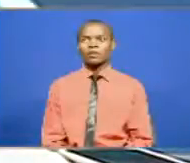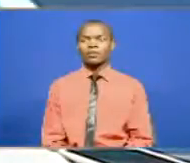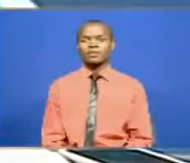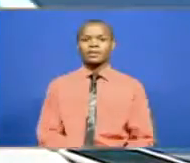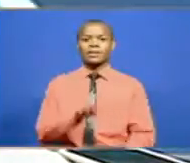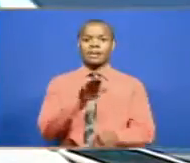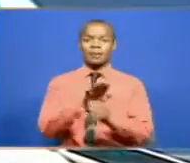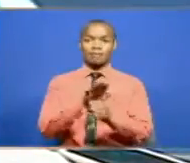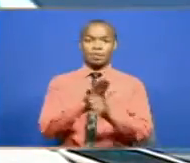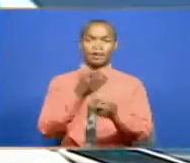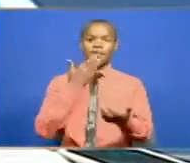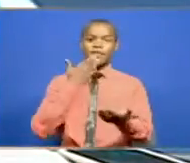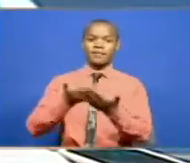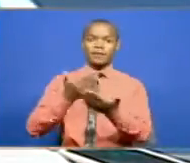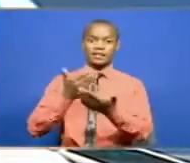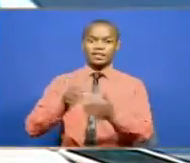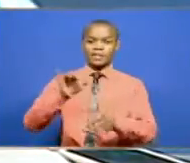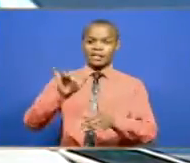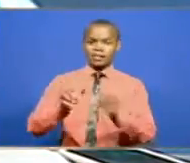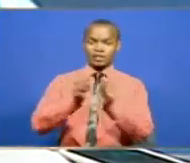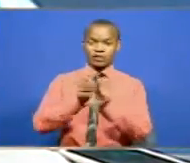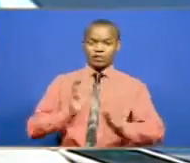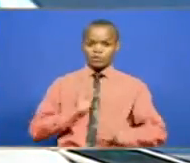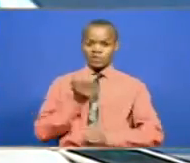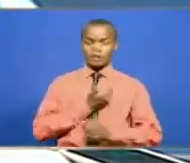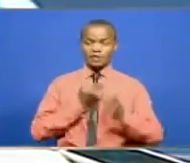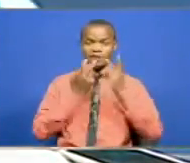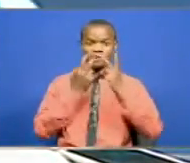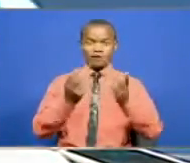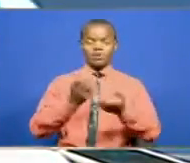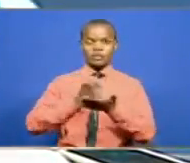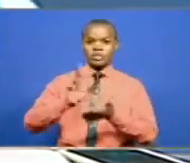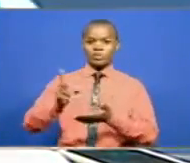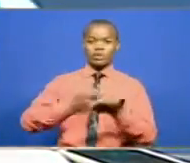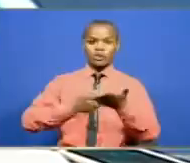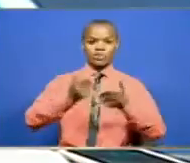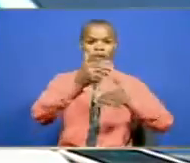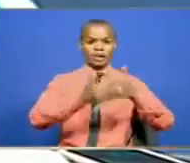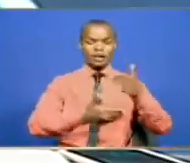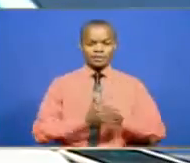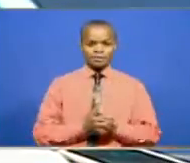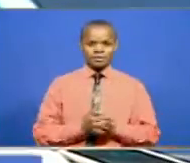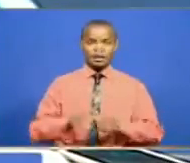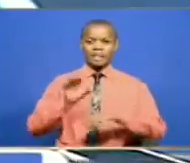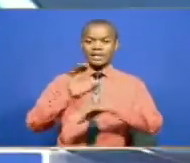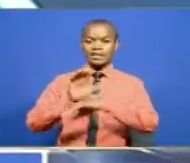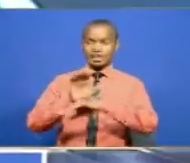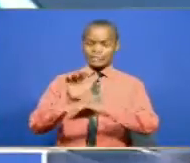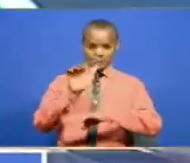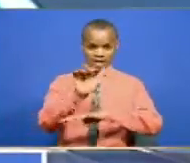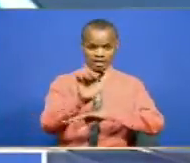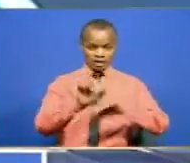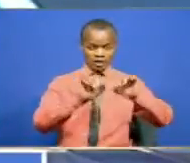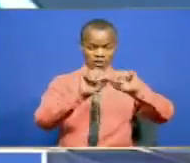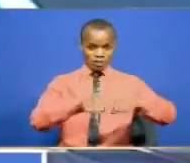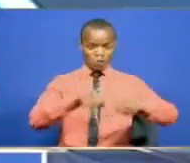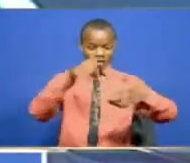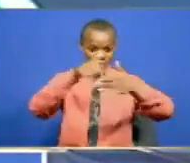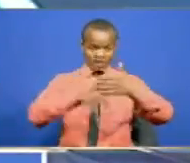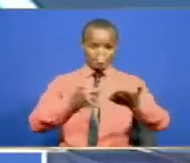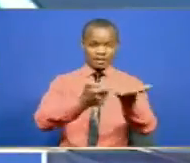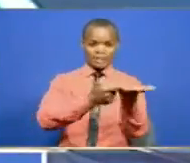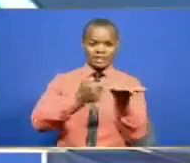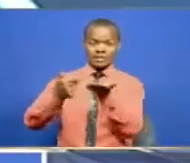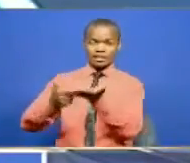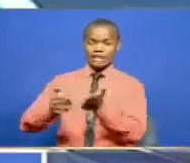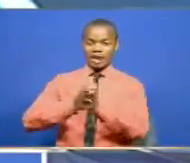Many thanks for staying with us. You're watching Channel One Weekend. The church is calling for further discussion and consensus on the ongoing